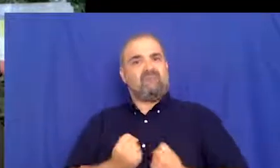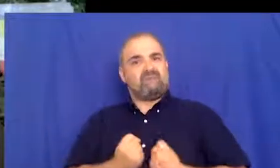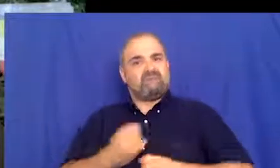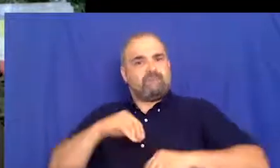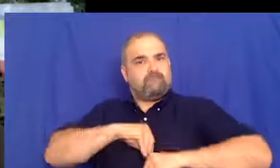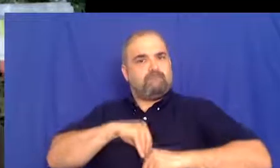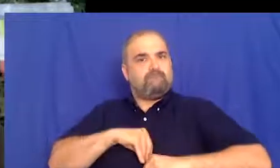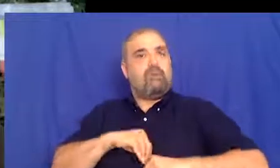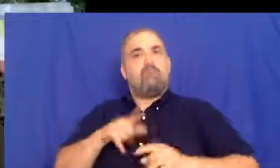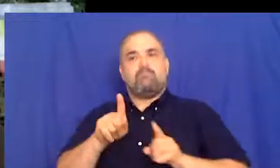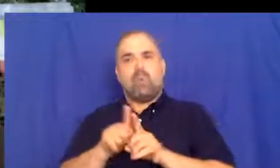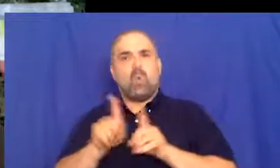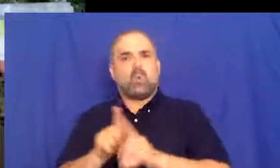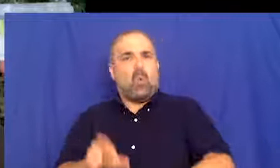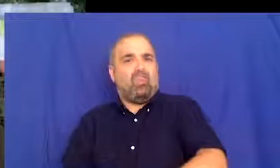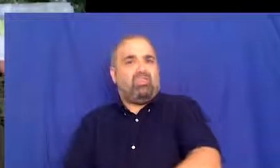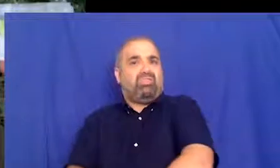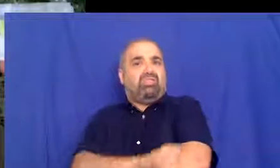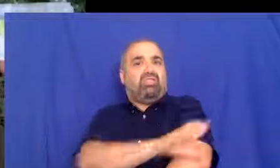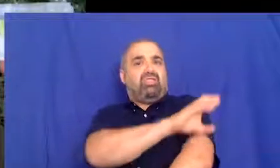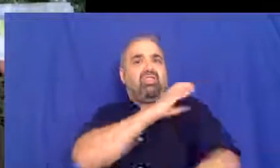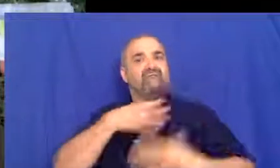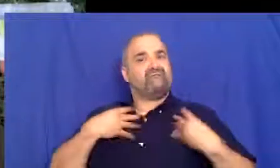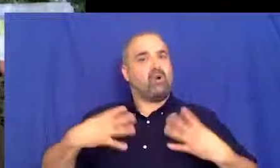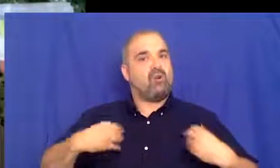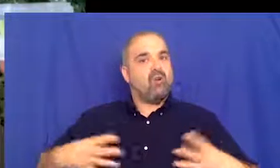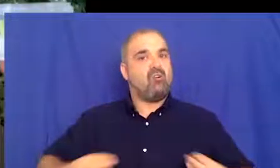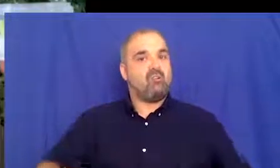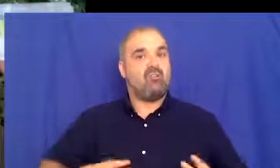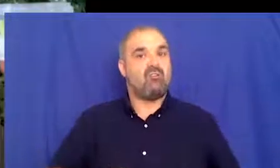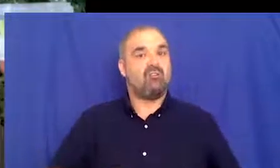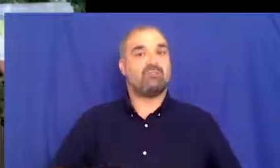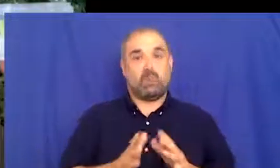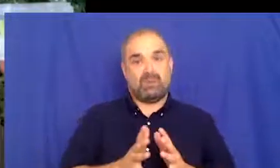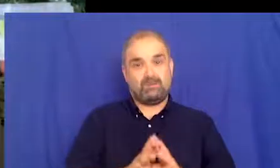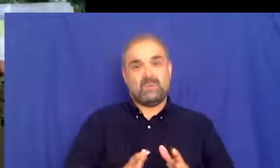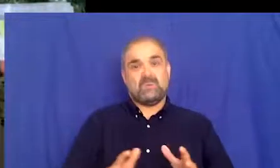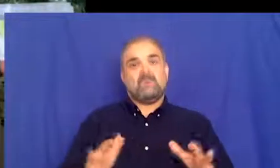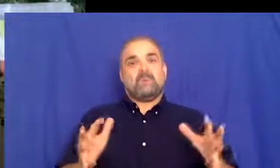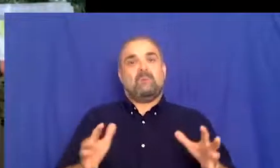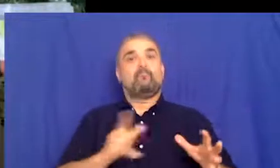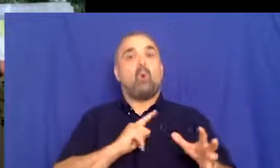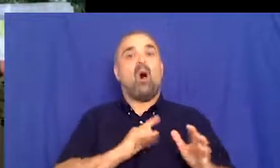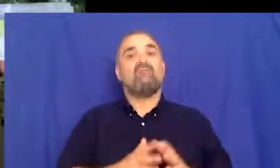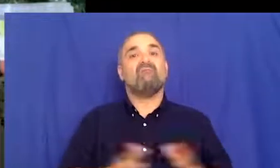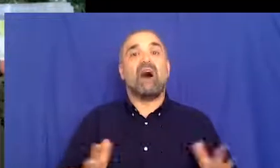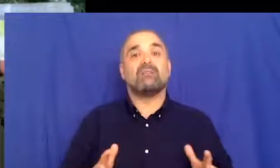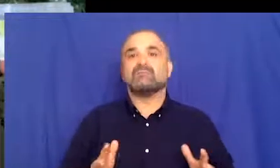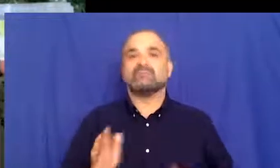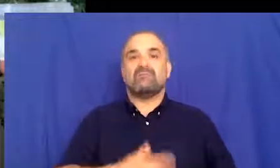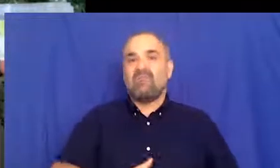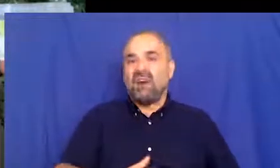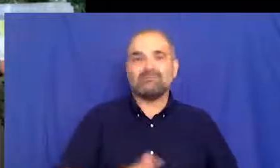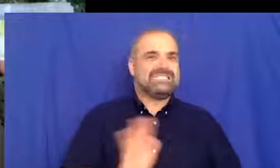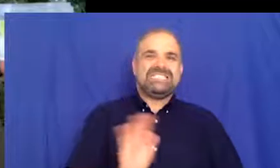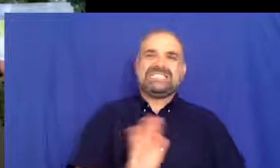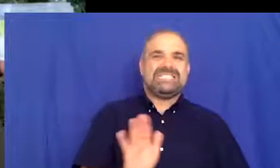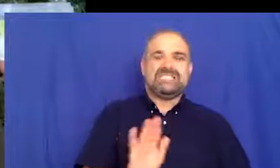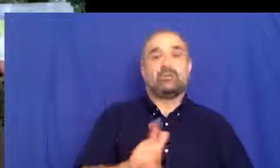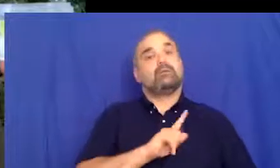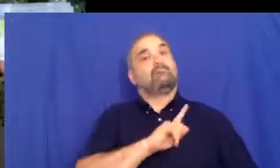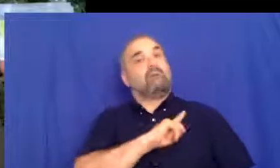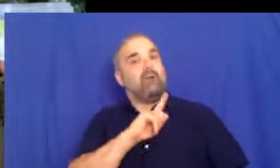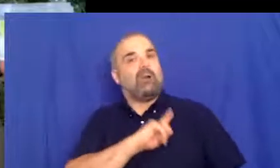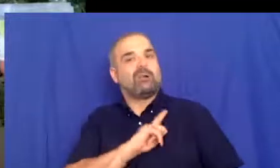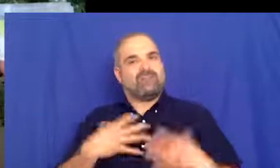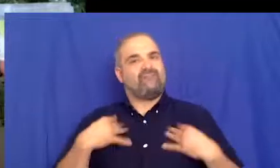they've also grown this nice, thick, fluffy fur. So she will more or less double in the size, not because she eats a lot more, not